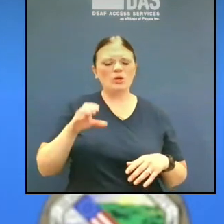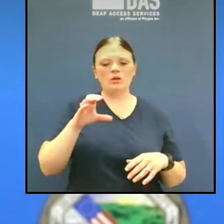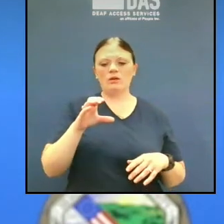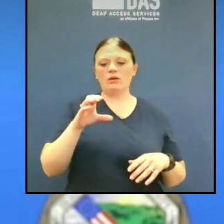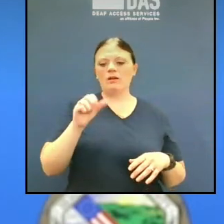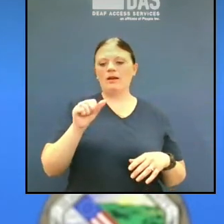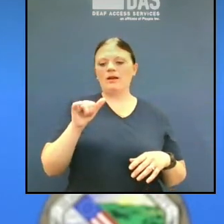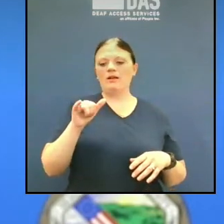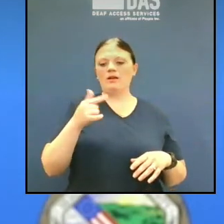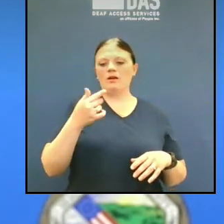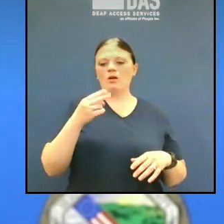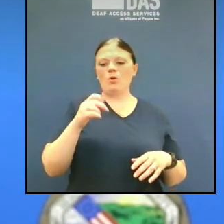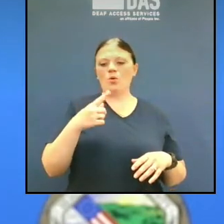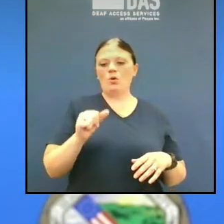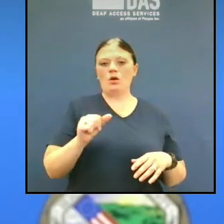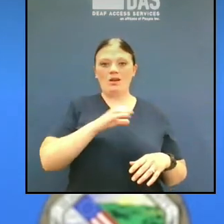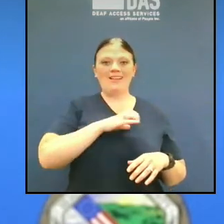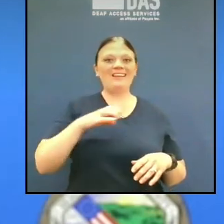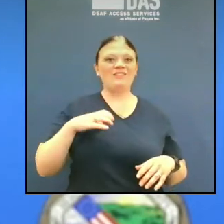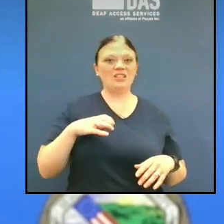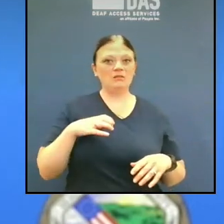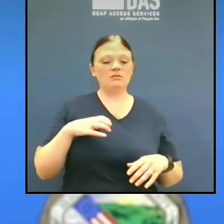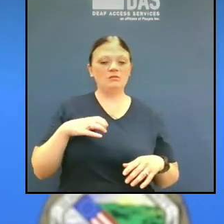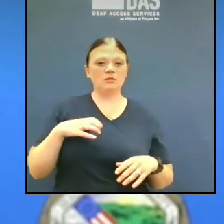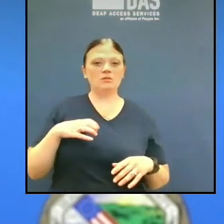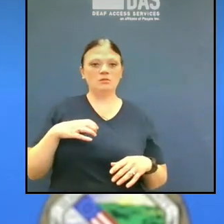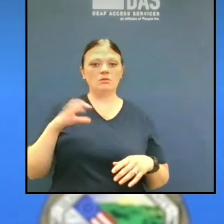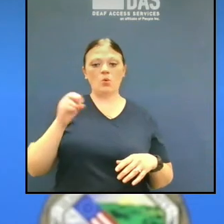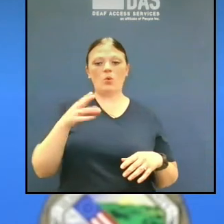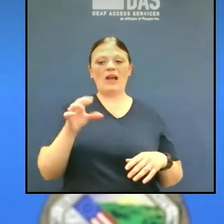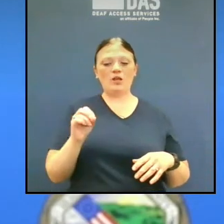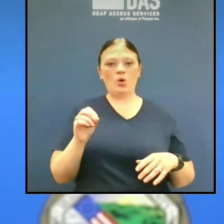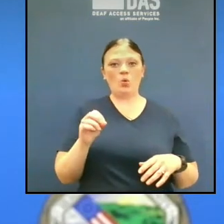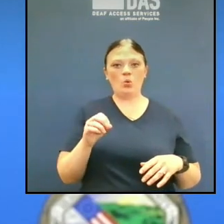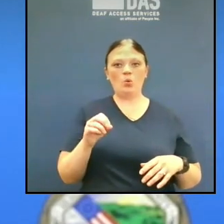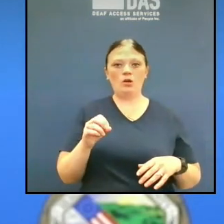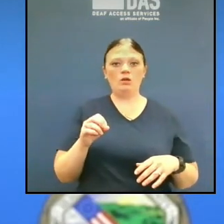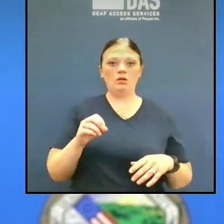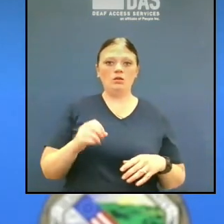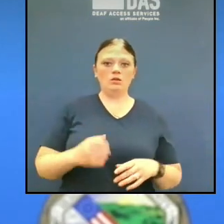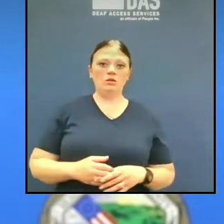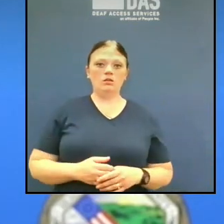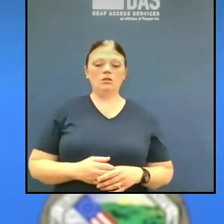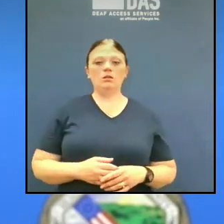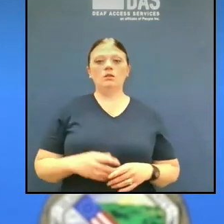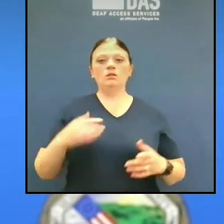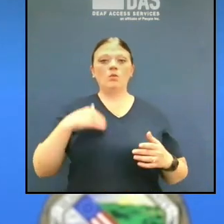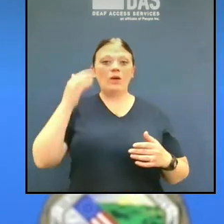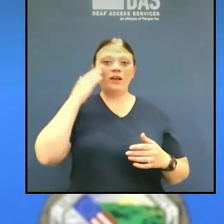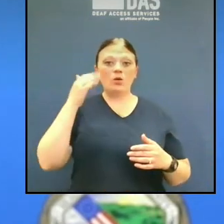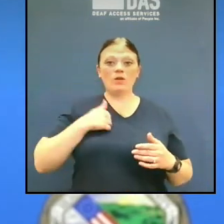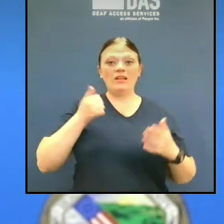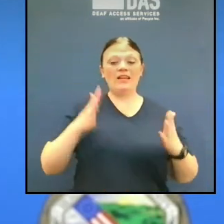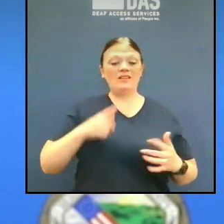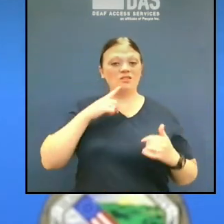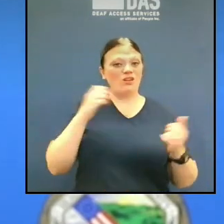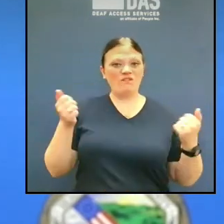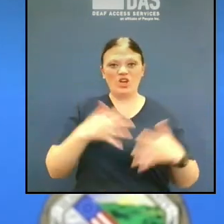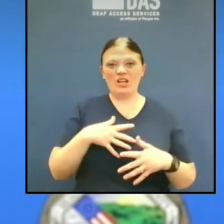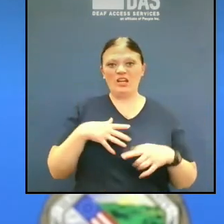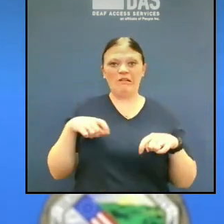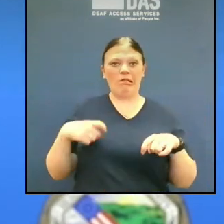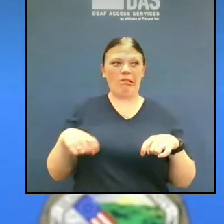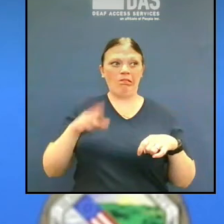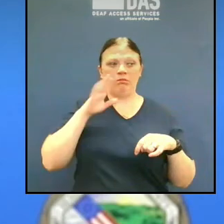Cuyahoga County, Cleveland, or Cuyahoga County, Ohio, where Cleveland is. And I know the Canadians are fearful that they're going to